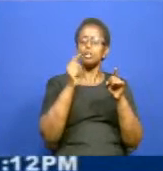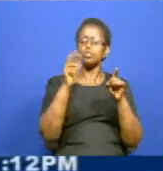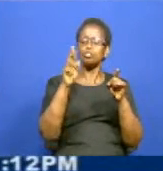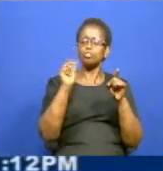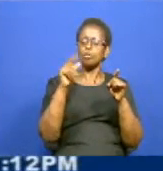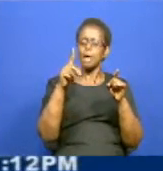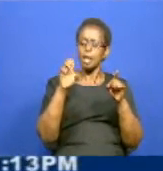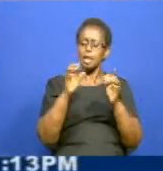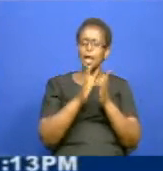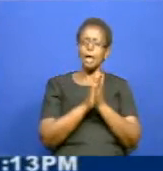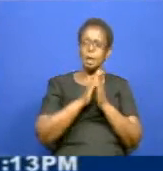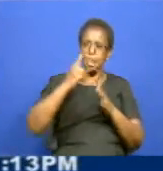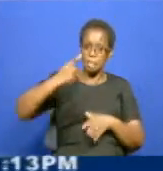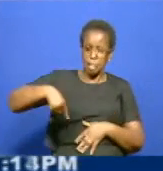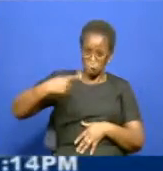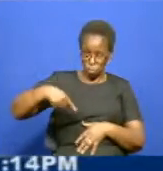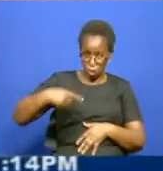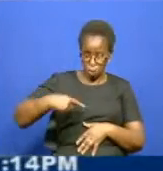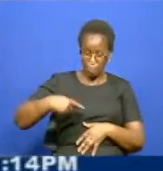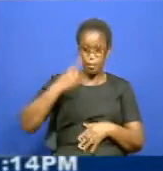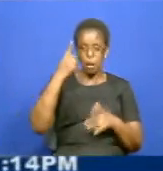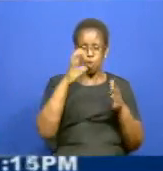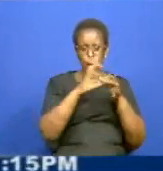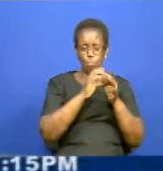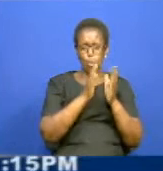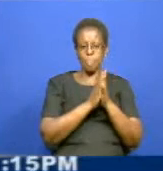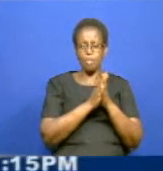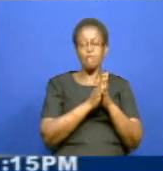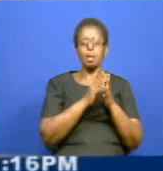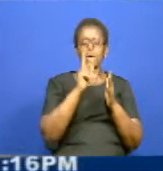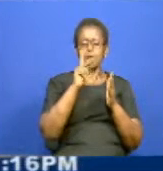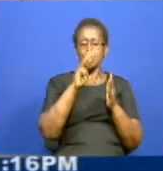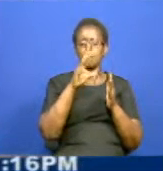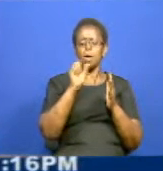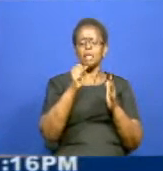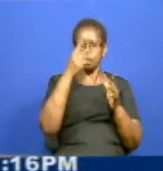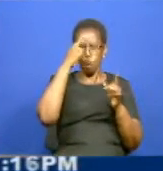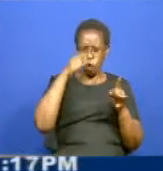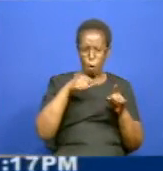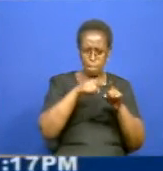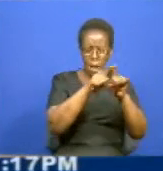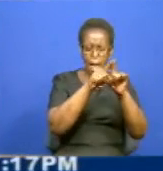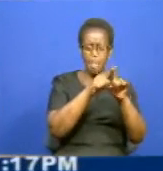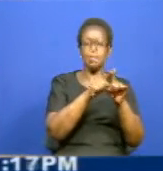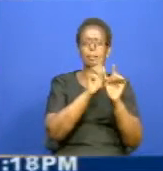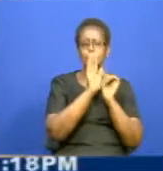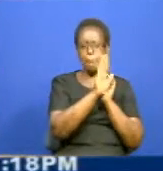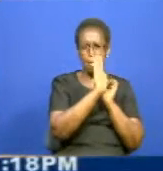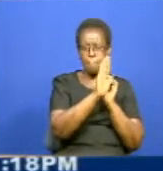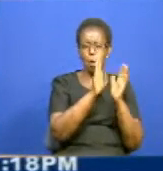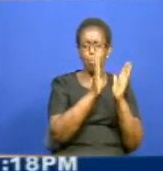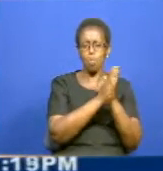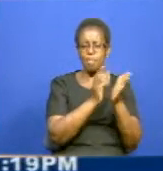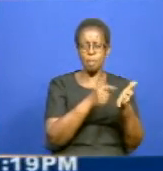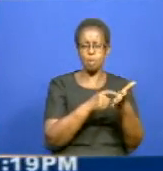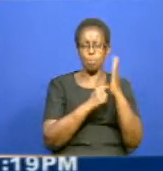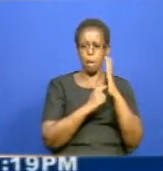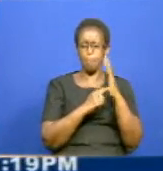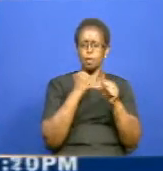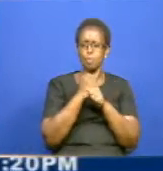Industrialization regarding compliance of the Kenya Wildlife Services, KWS, with the requirements to